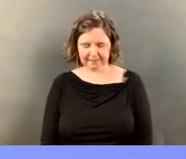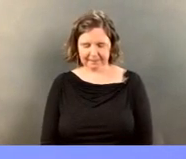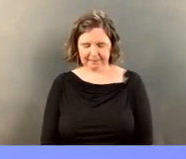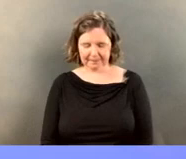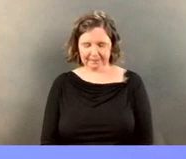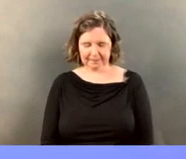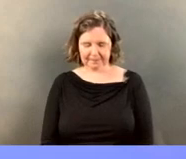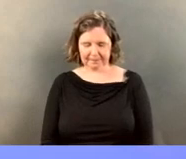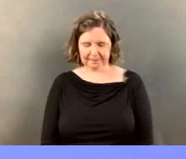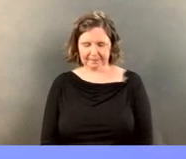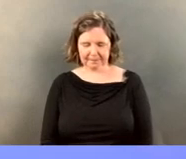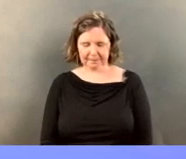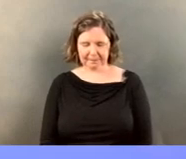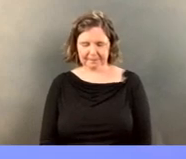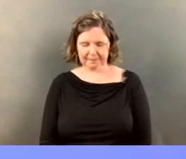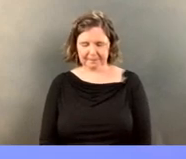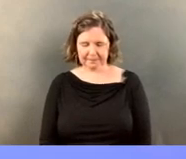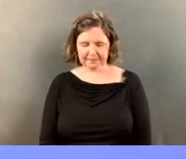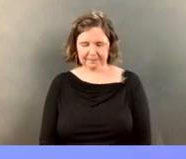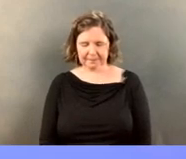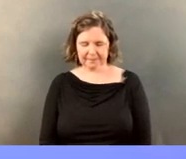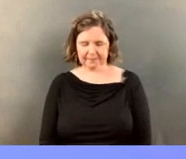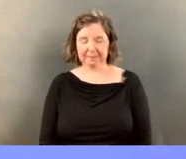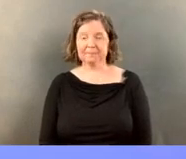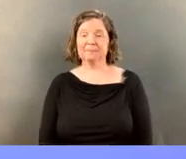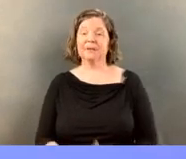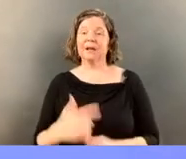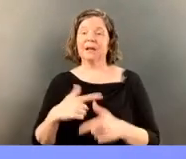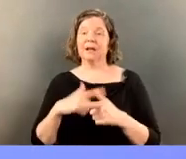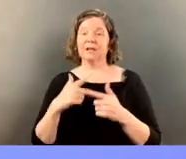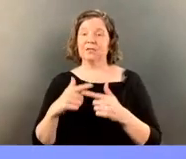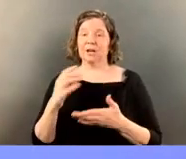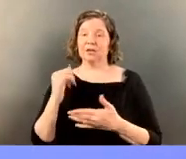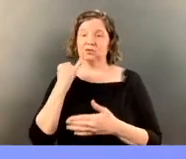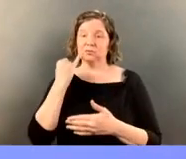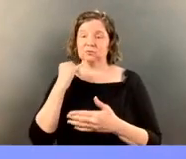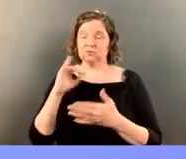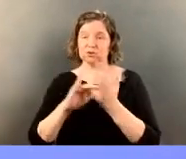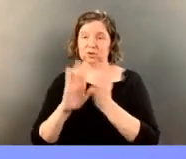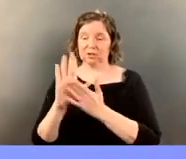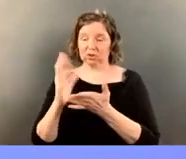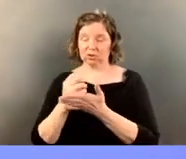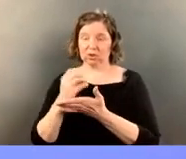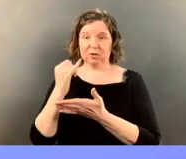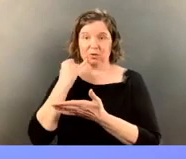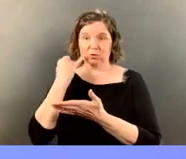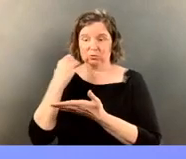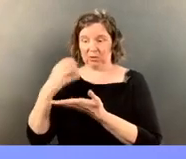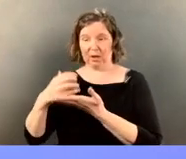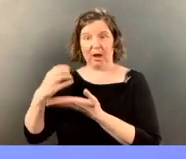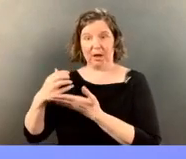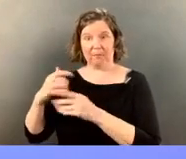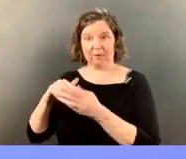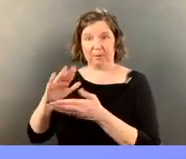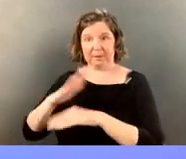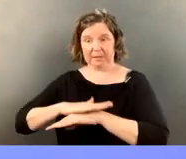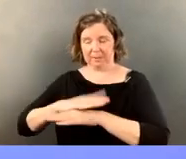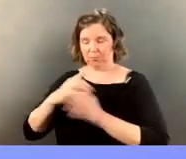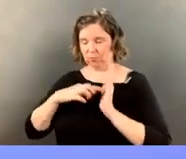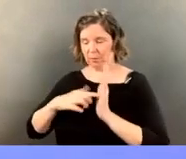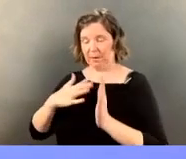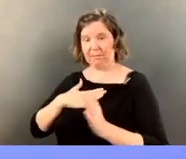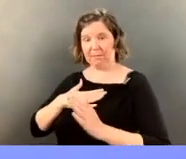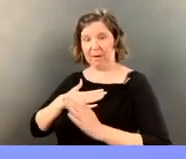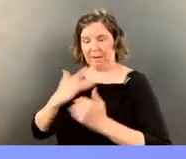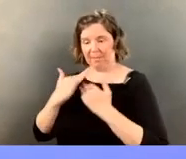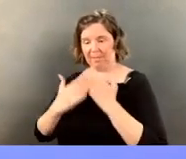And then Jesus grabbed a cup from the table and he said, This represents my blood that's been poured out